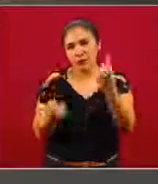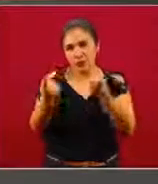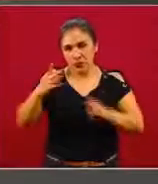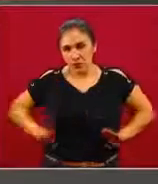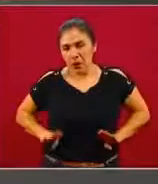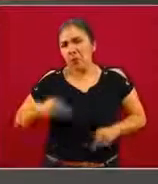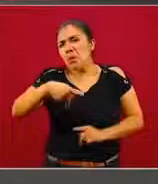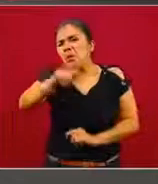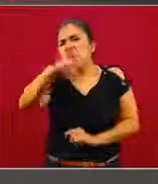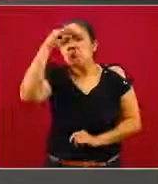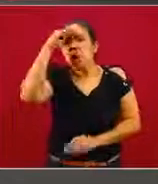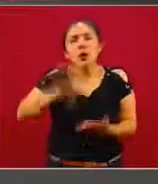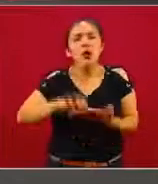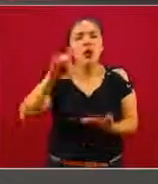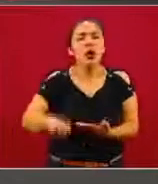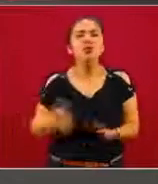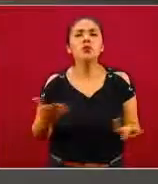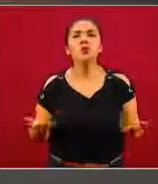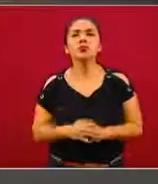some of them here,